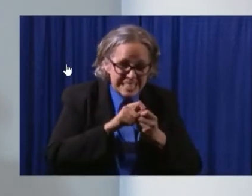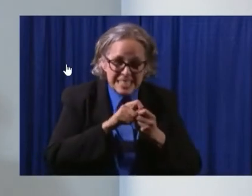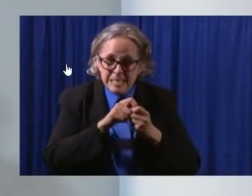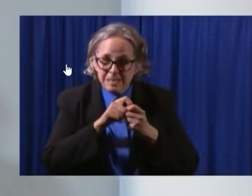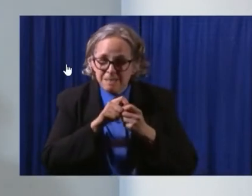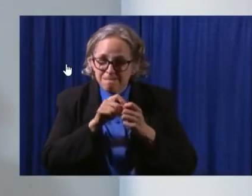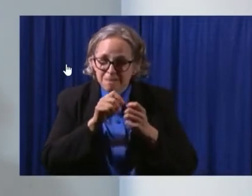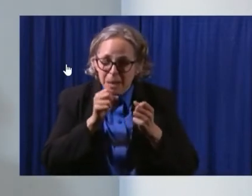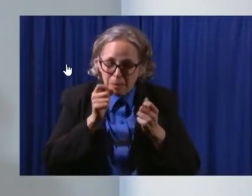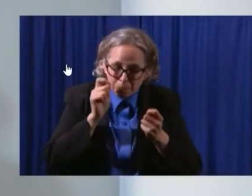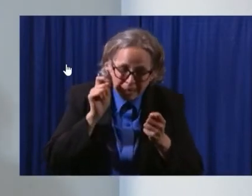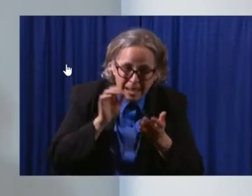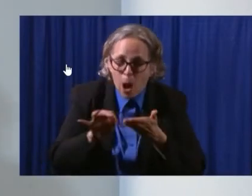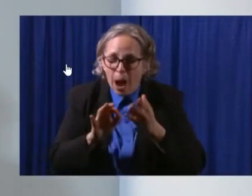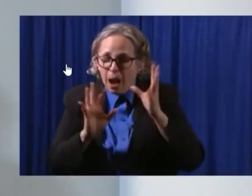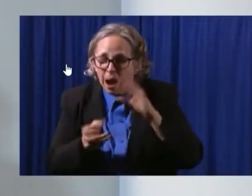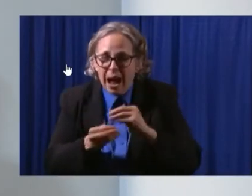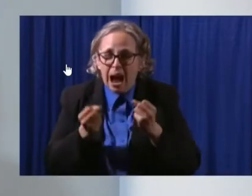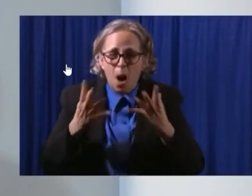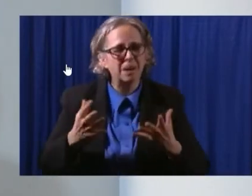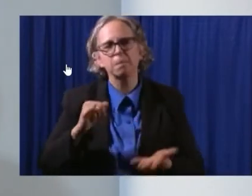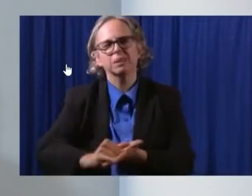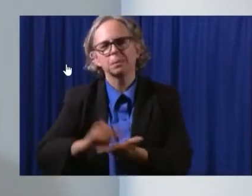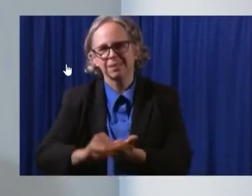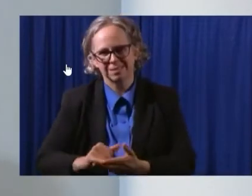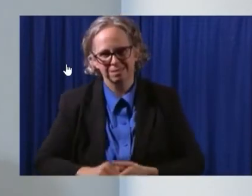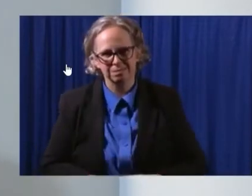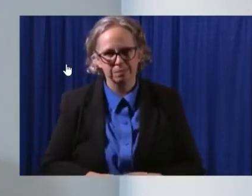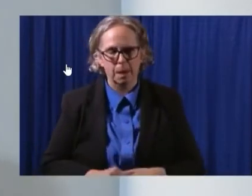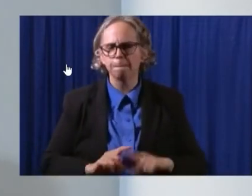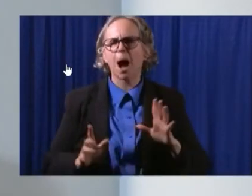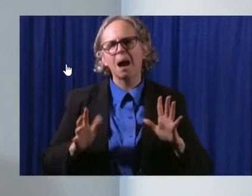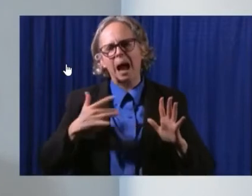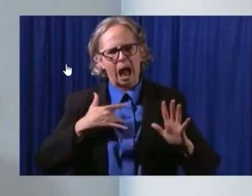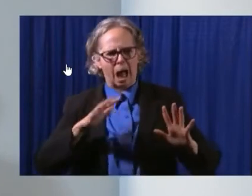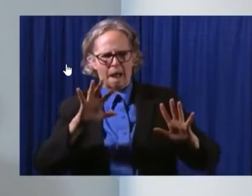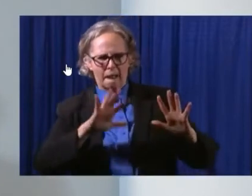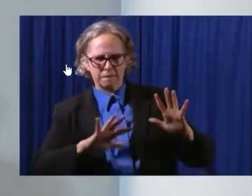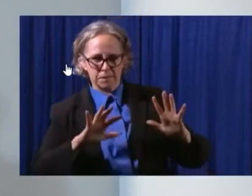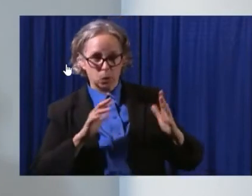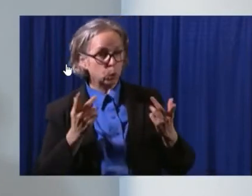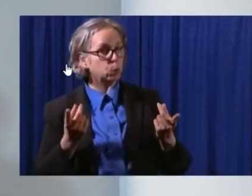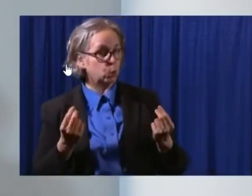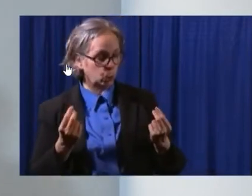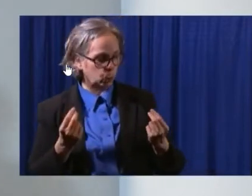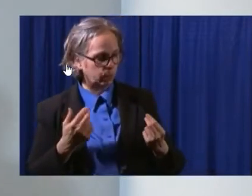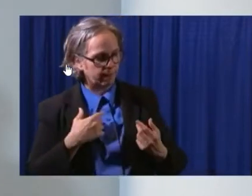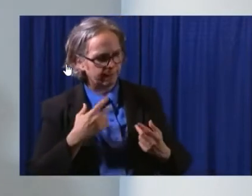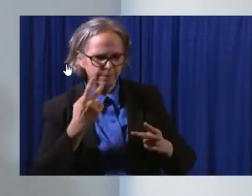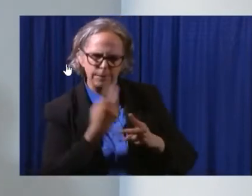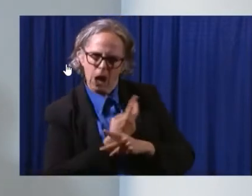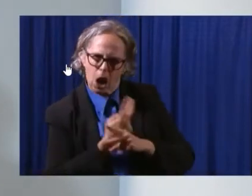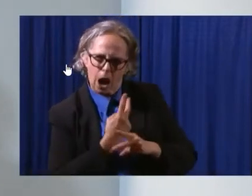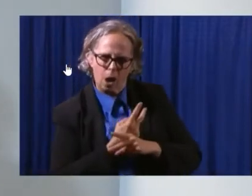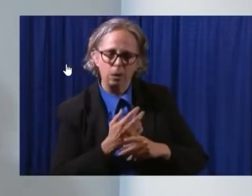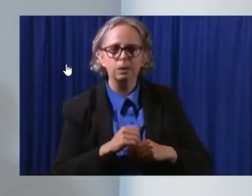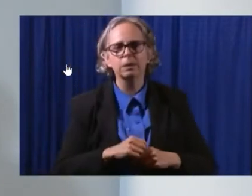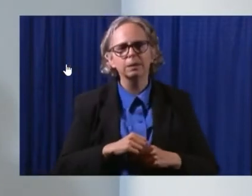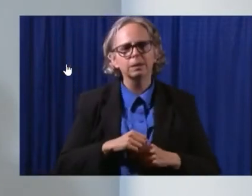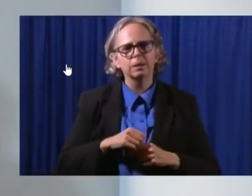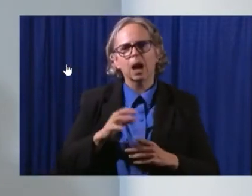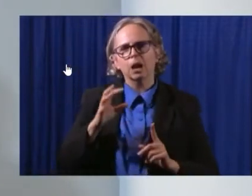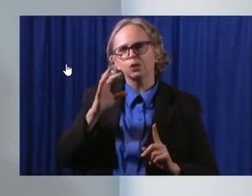if that data. But what we can do is come up with a presumed recovered number. And